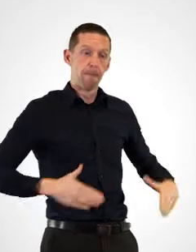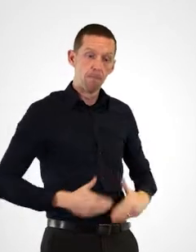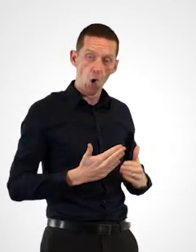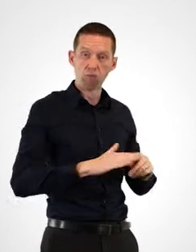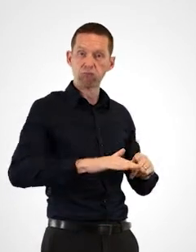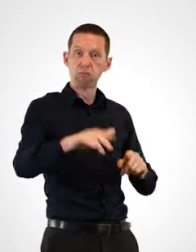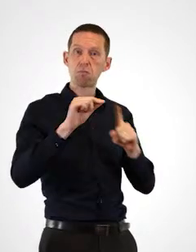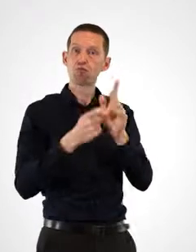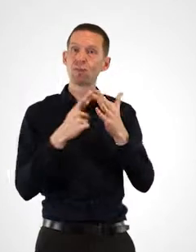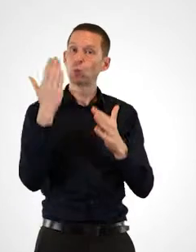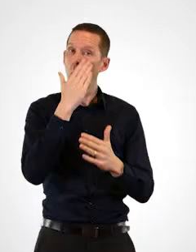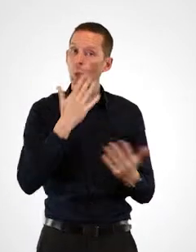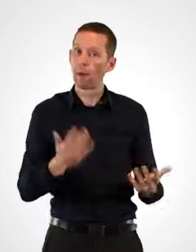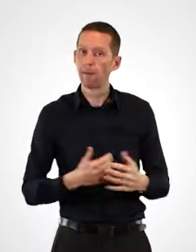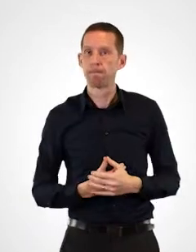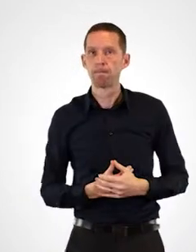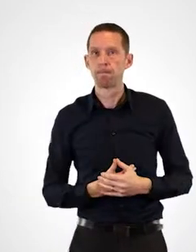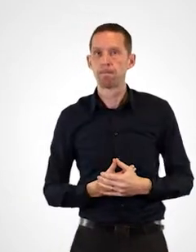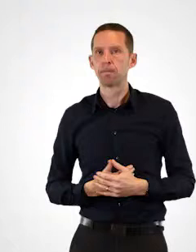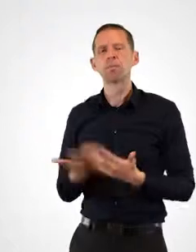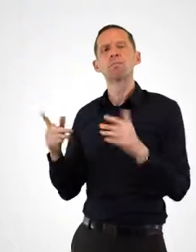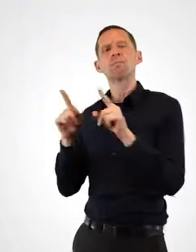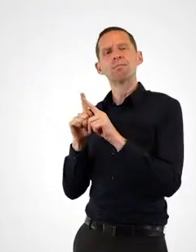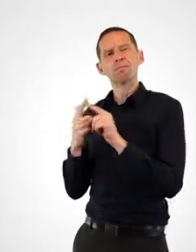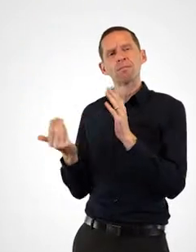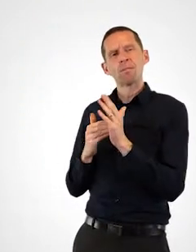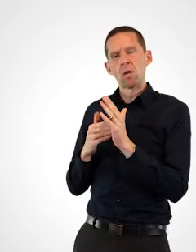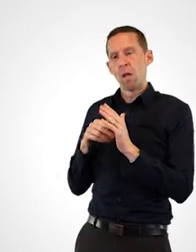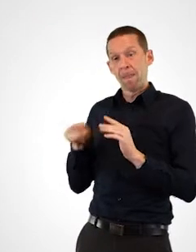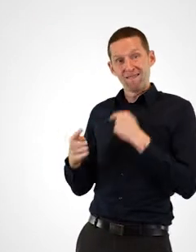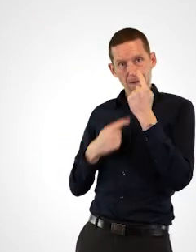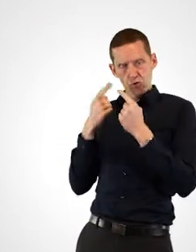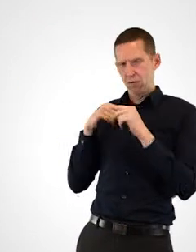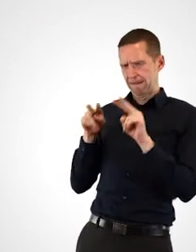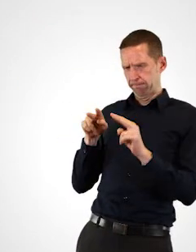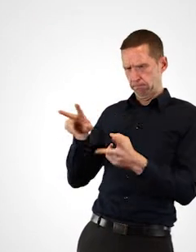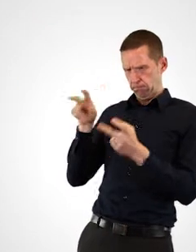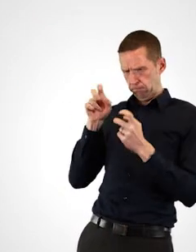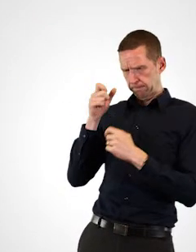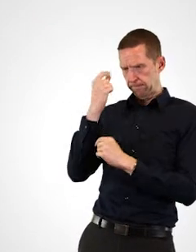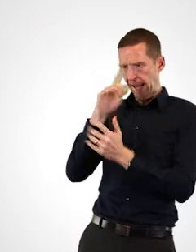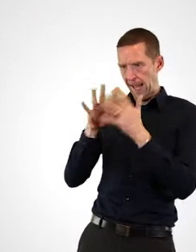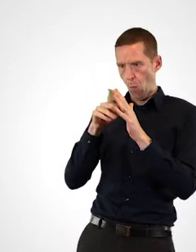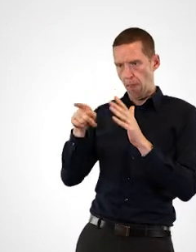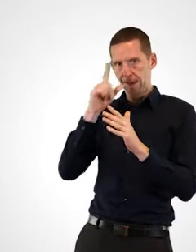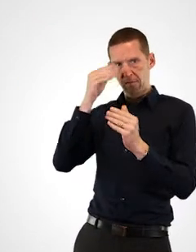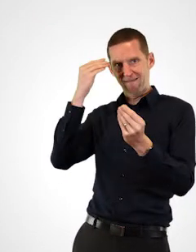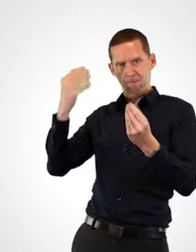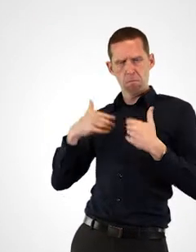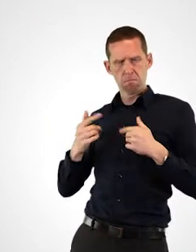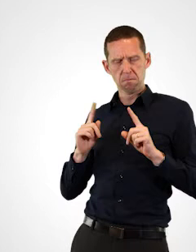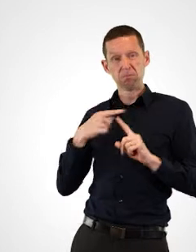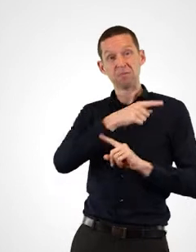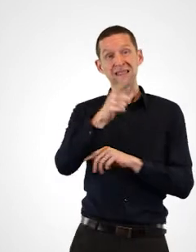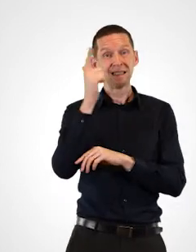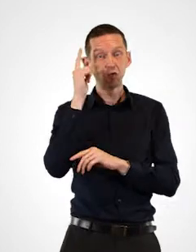the preschool years. And then also taking that information and thinking about how that can inform what teachers